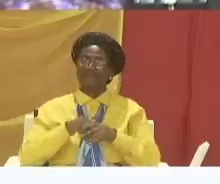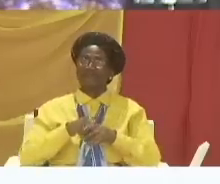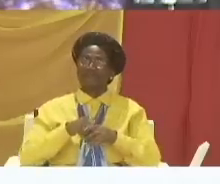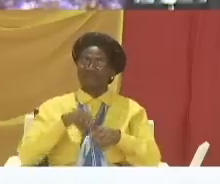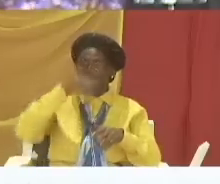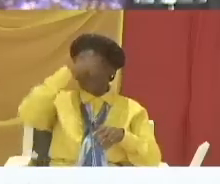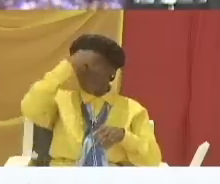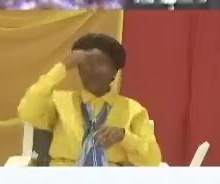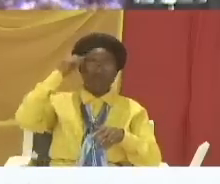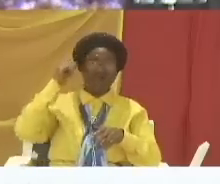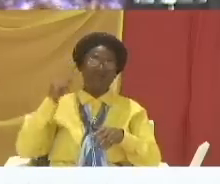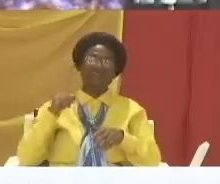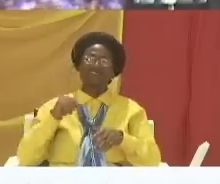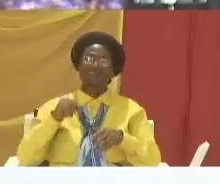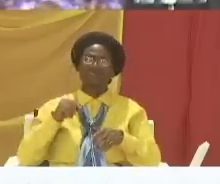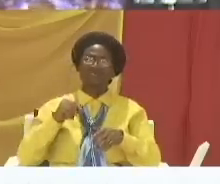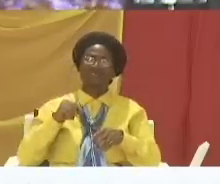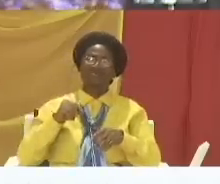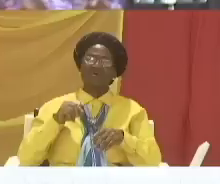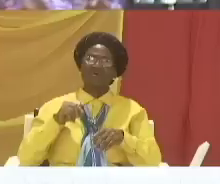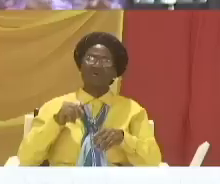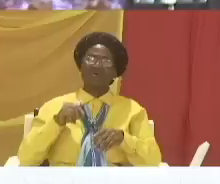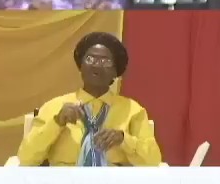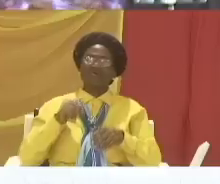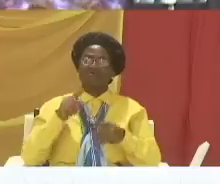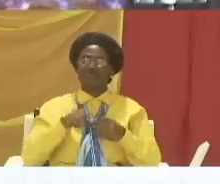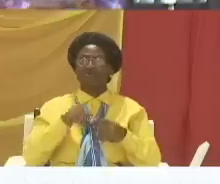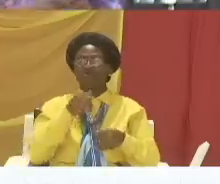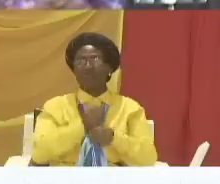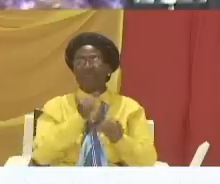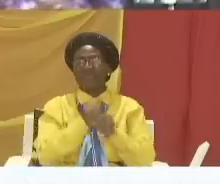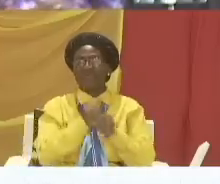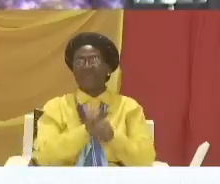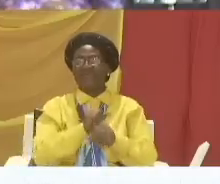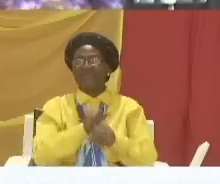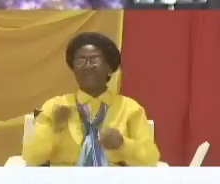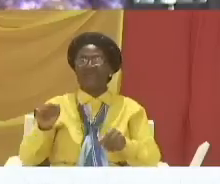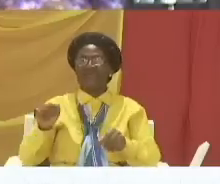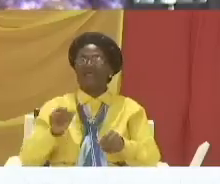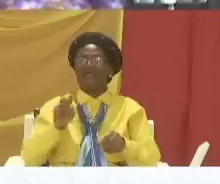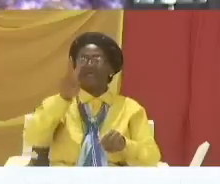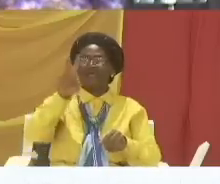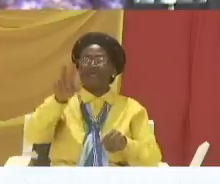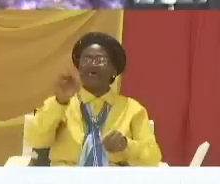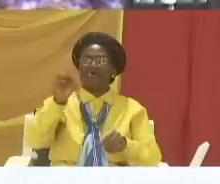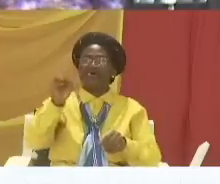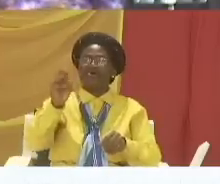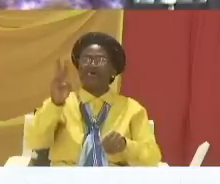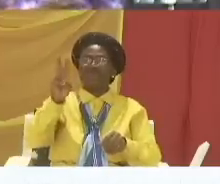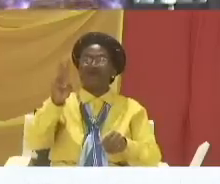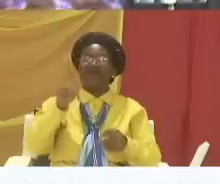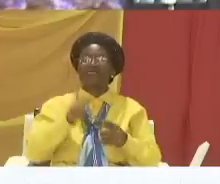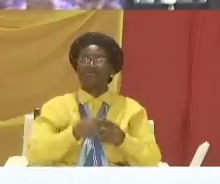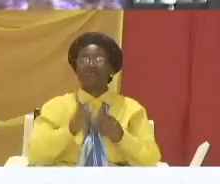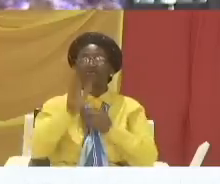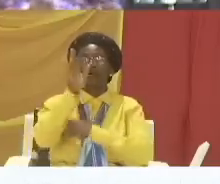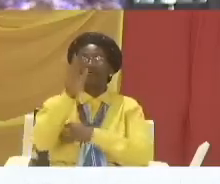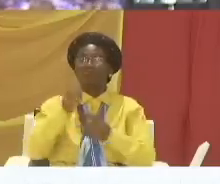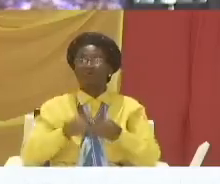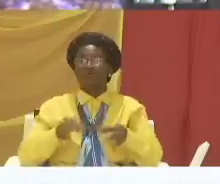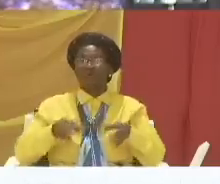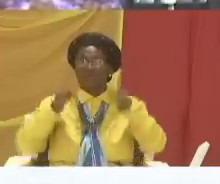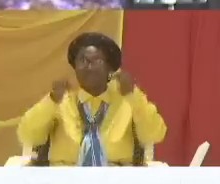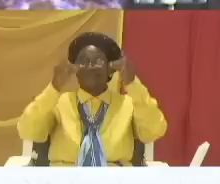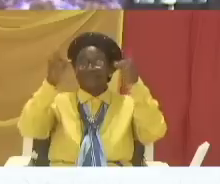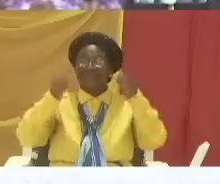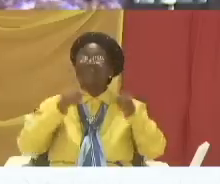because to make a vow to God, to delay, not even refuse now, to